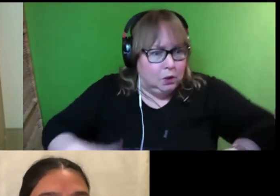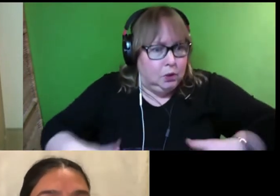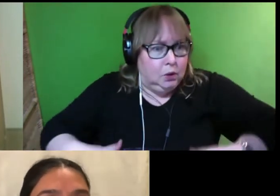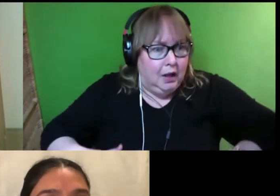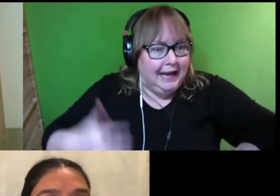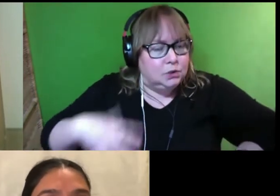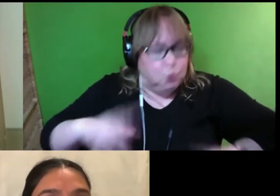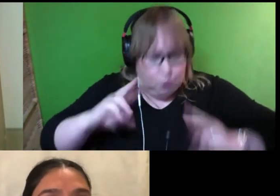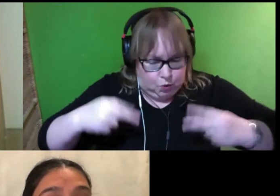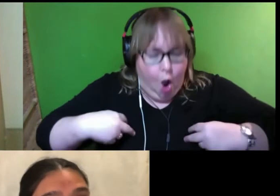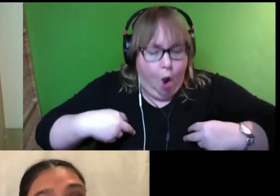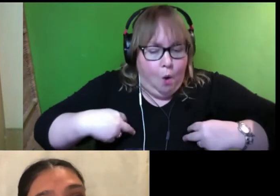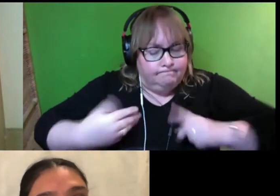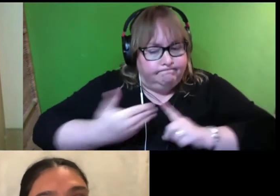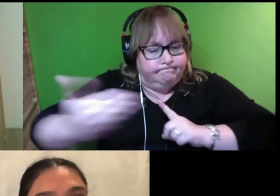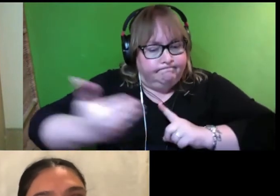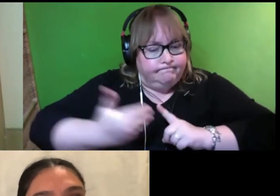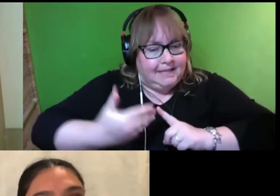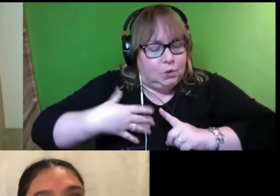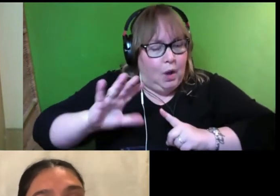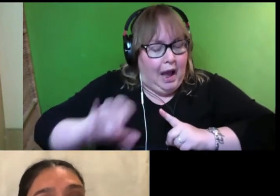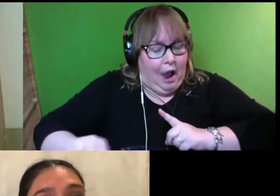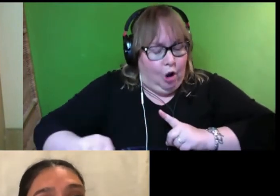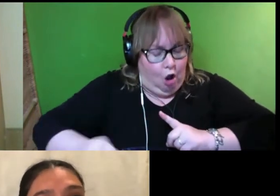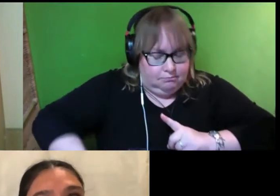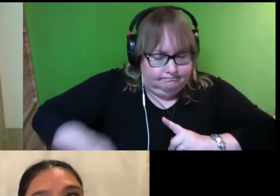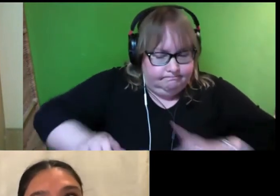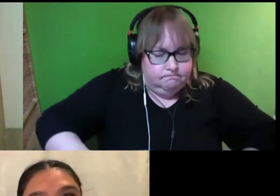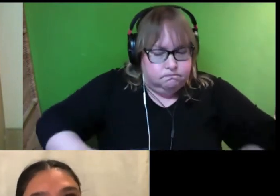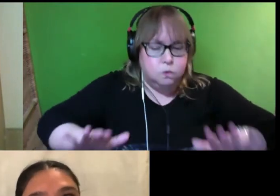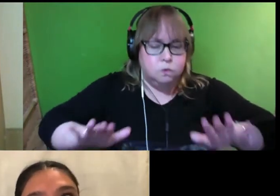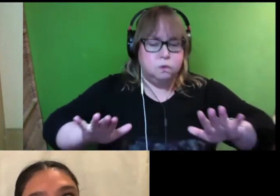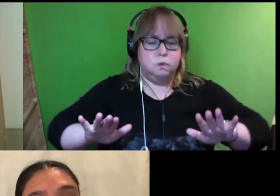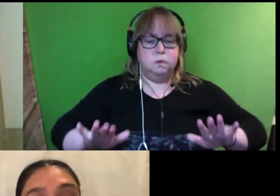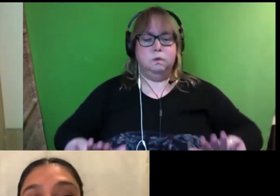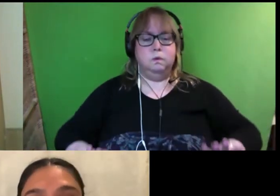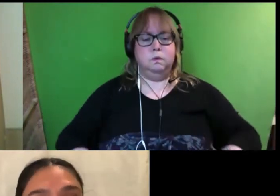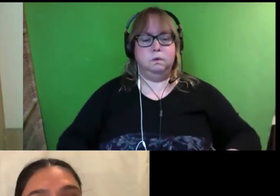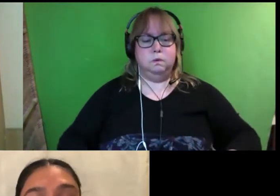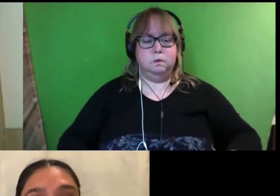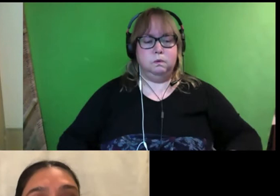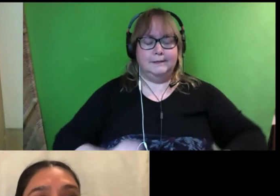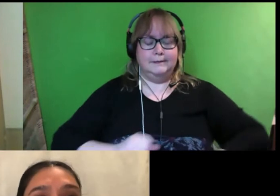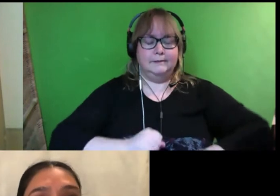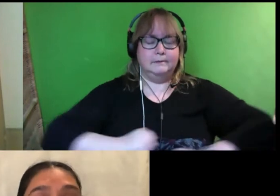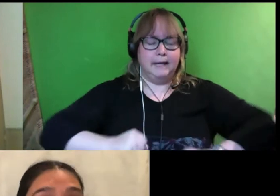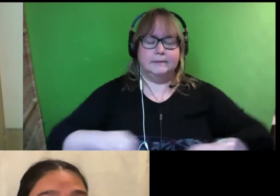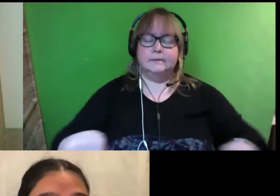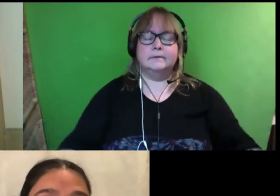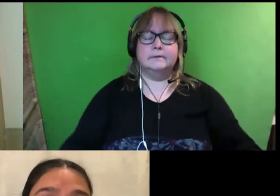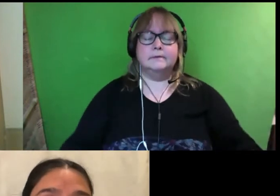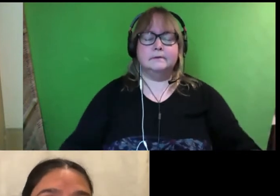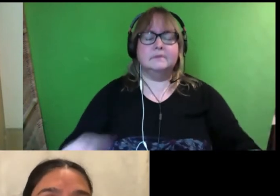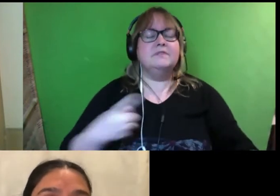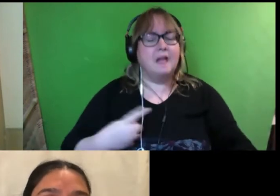bring myself back to my baseline. And I think that that's just life skills that I hope I can